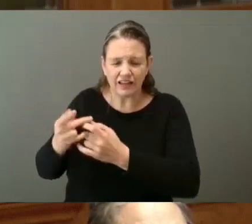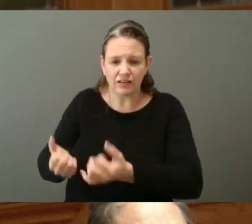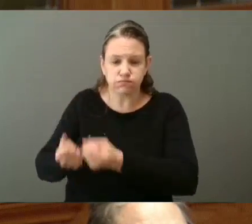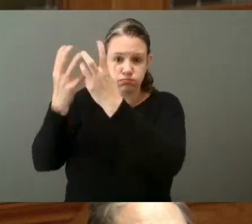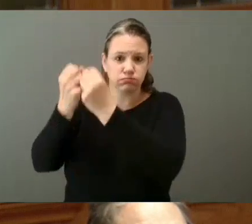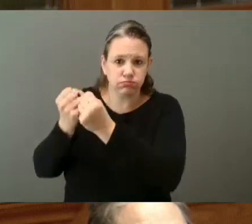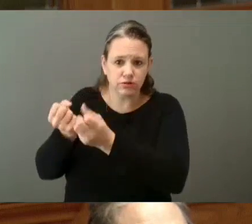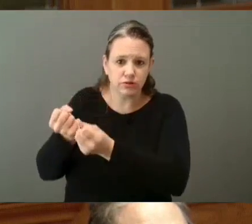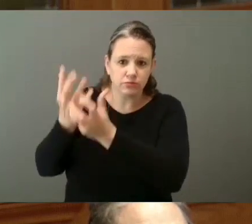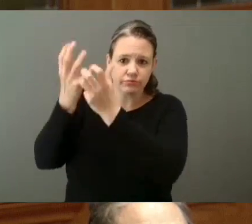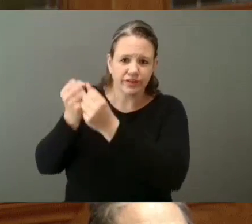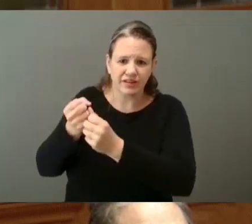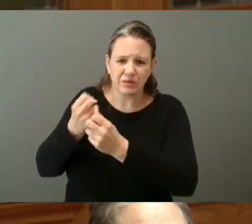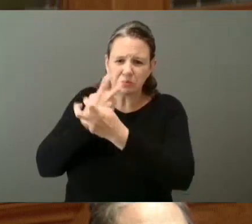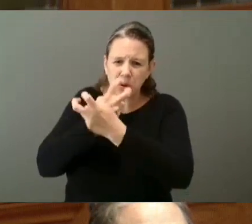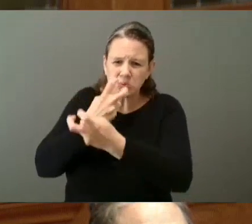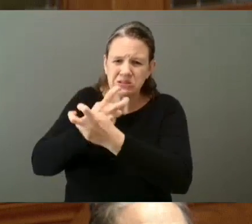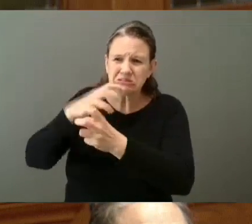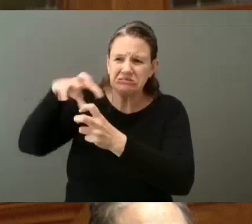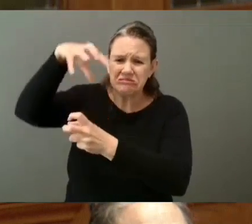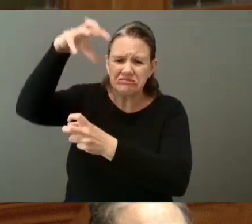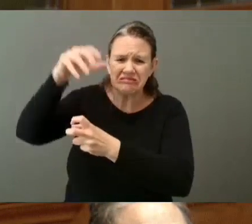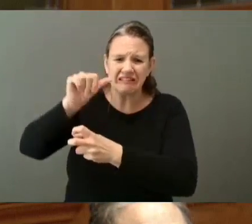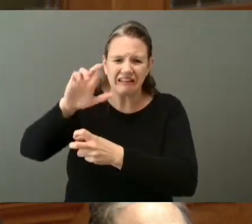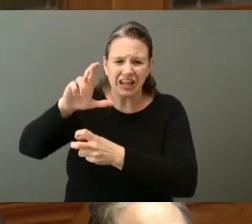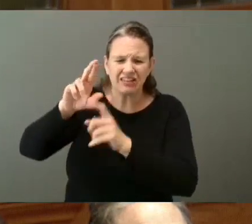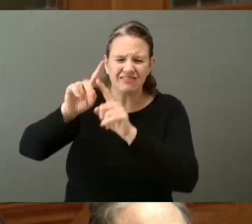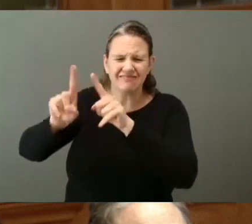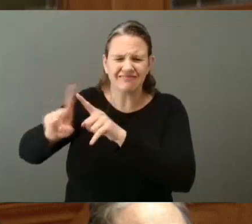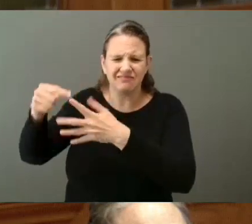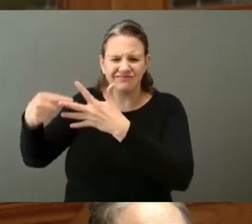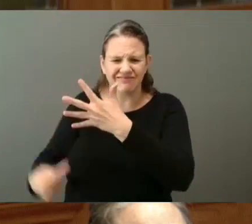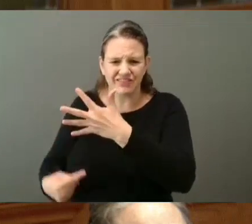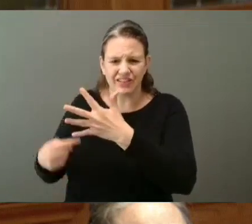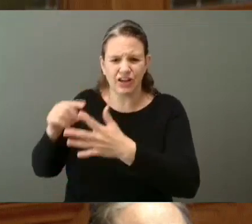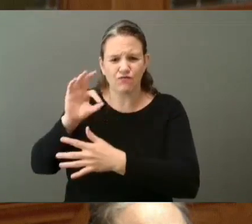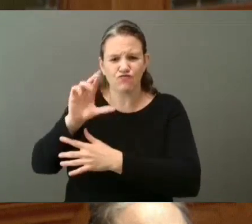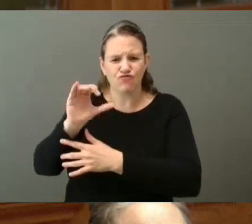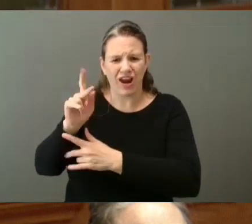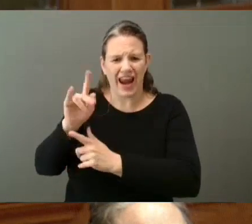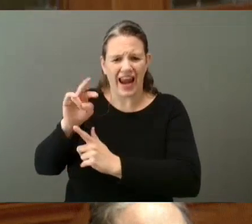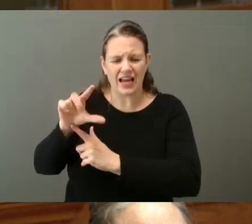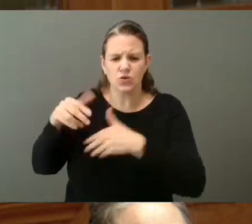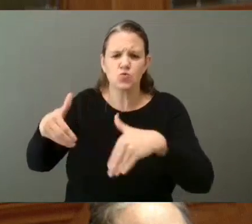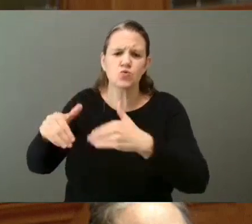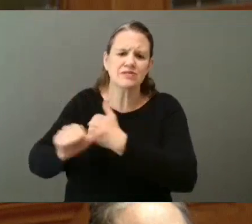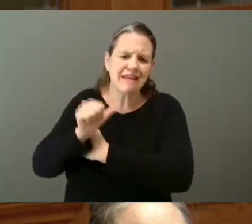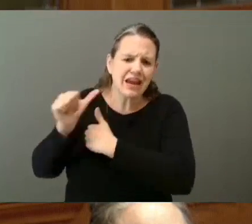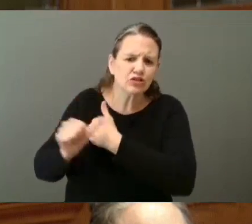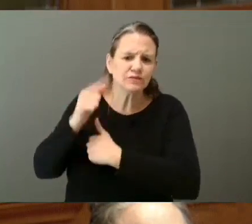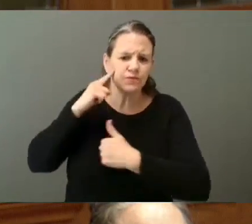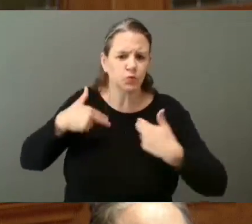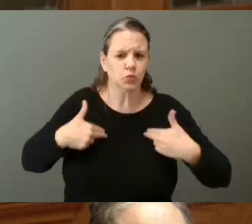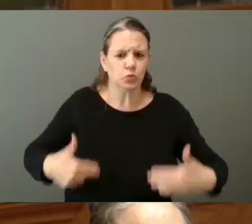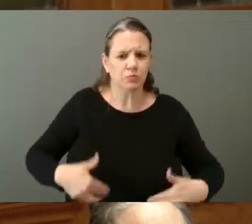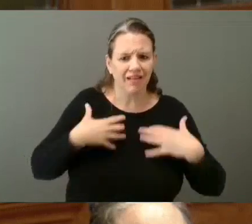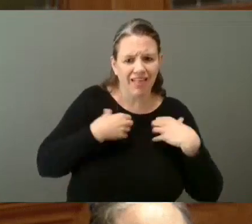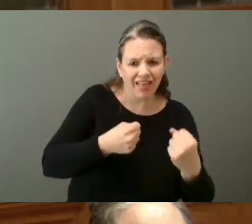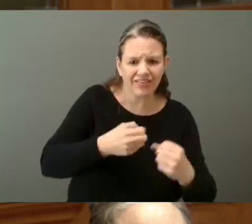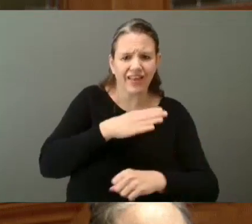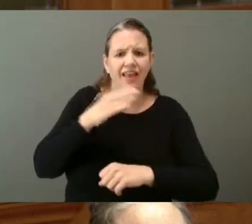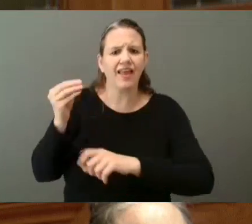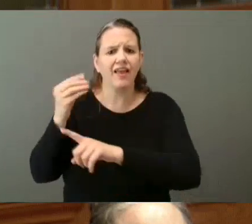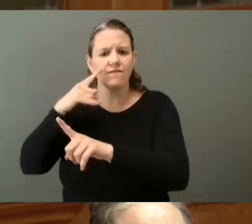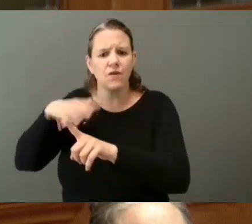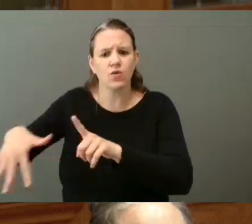human health, the environment, and the climate, 5 Canadian provinces, 5 U.S. states, and